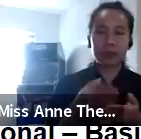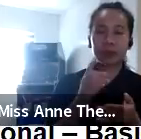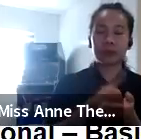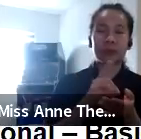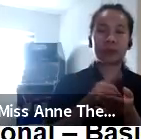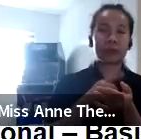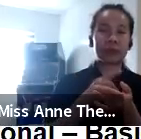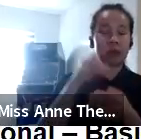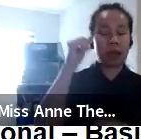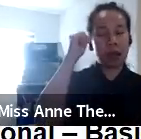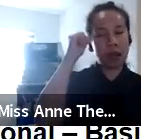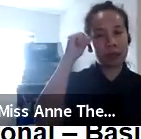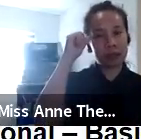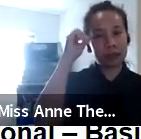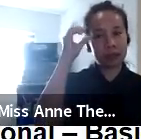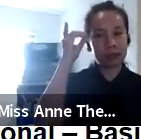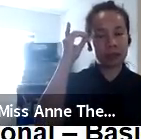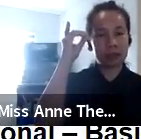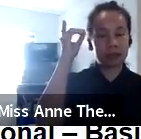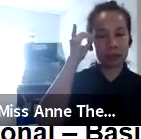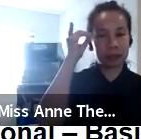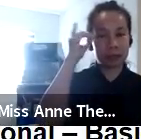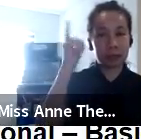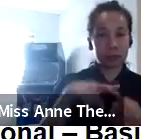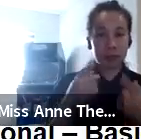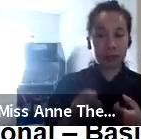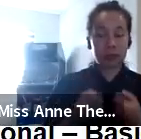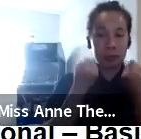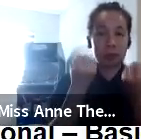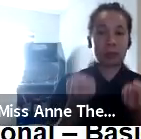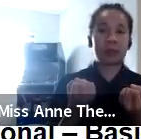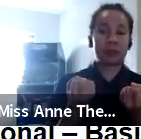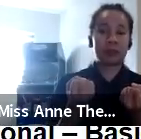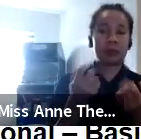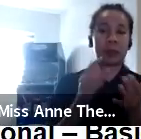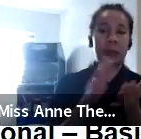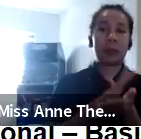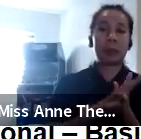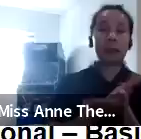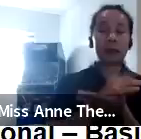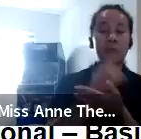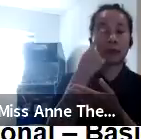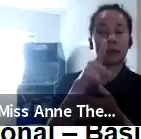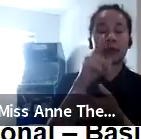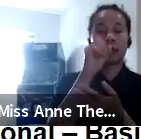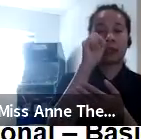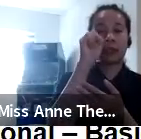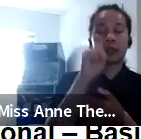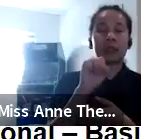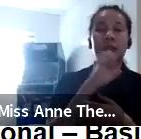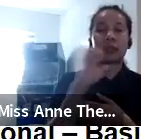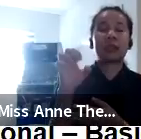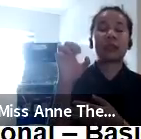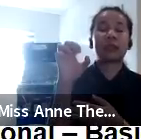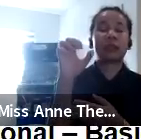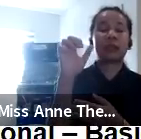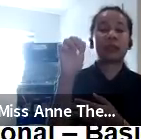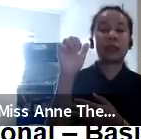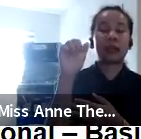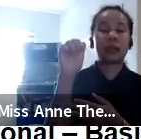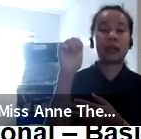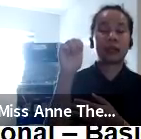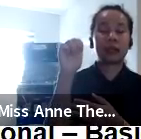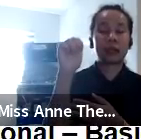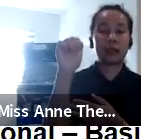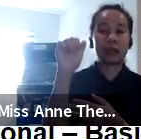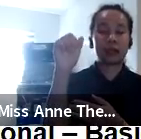very busy that time, to submit the papers for the Southeast Asian Teachers Program. And I think it's doing